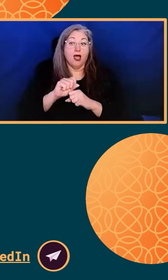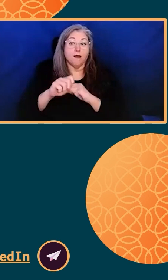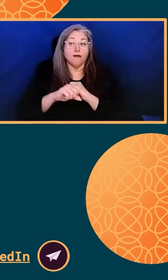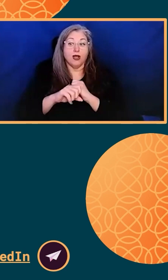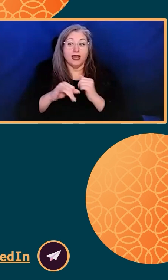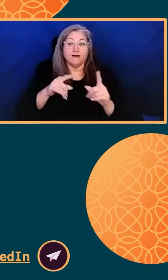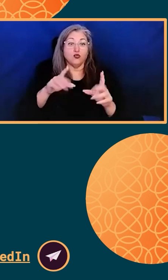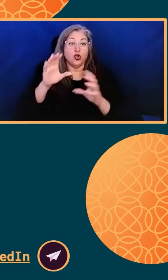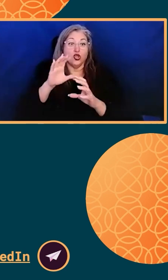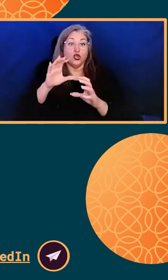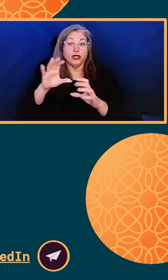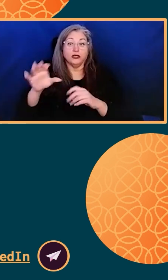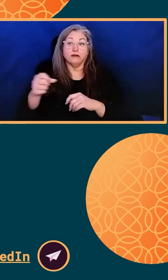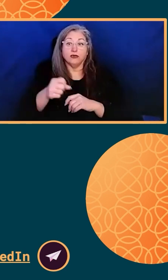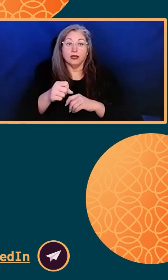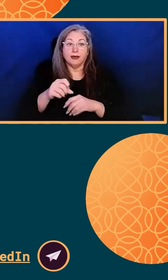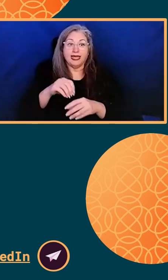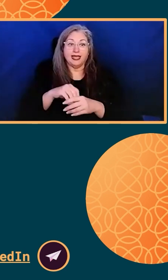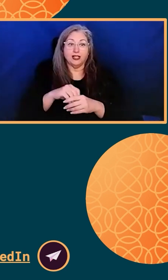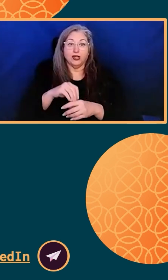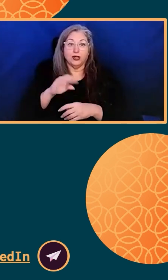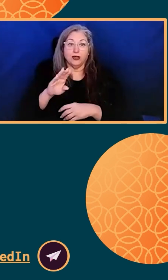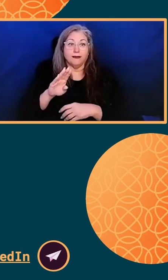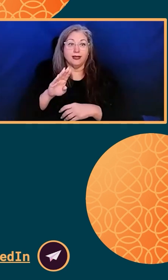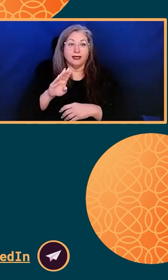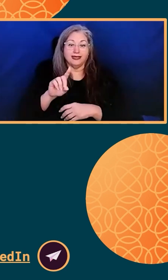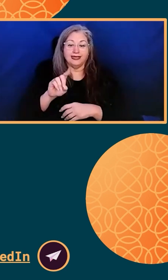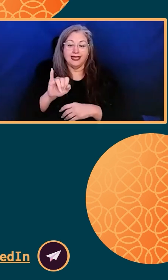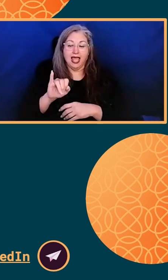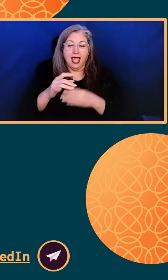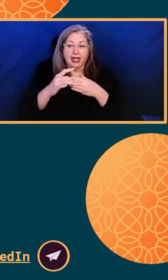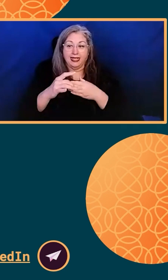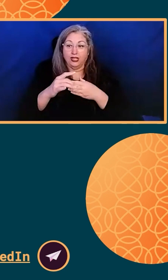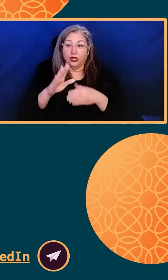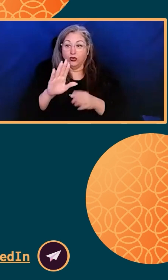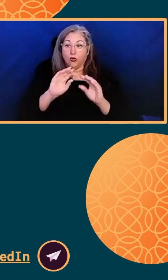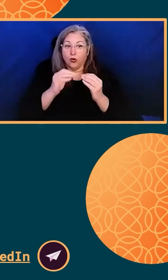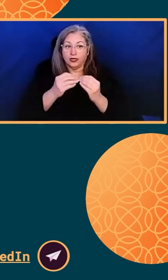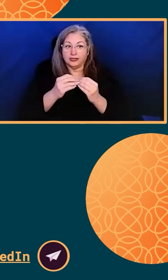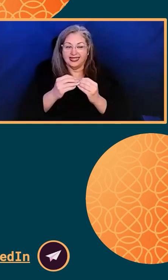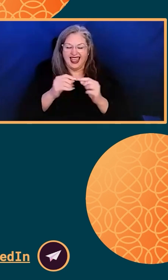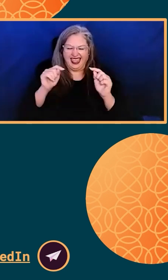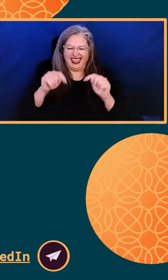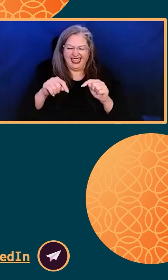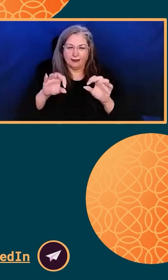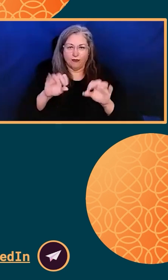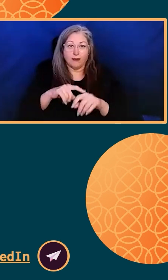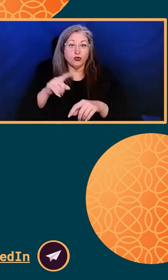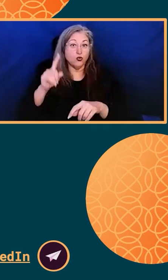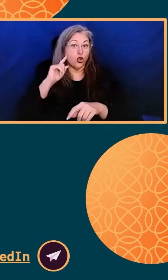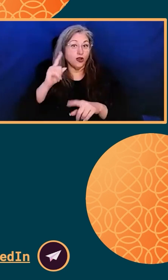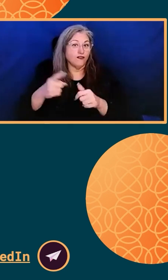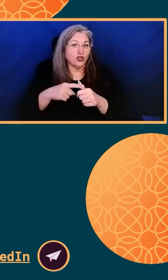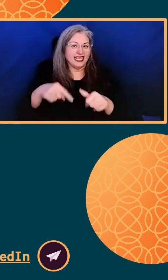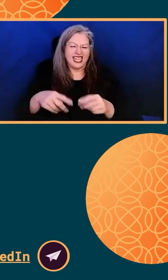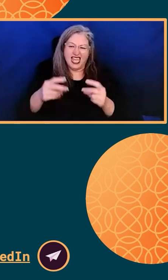if you are looking to bring in an internal DEI leader within your organization, this is the time. You heard it here first, hot